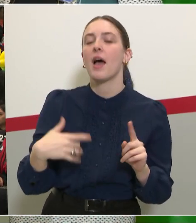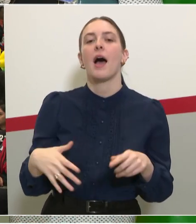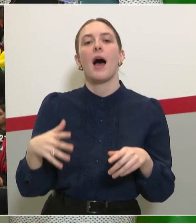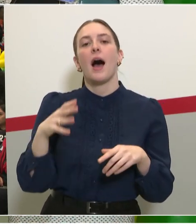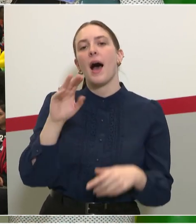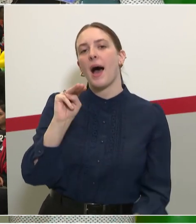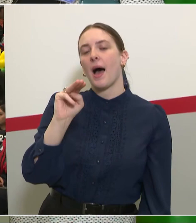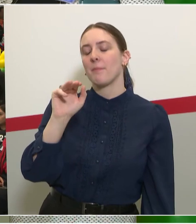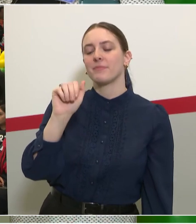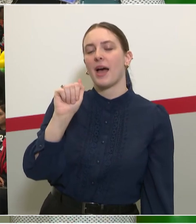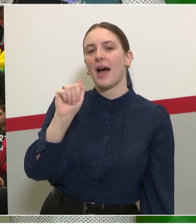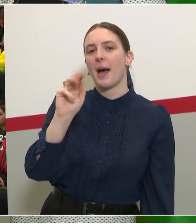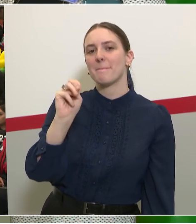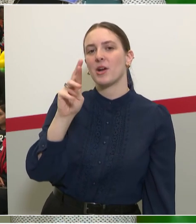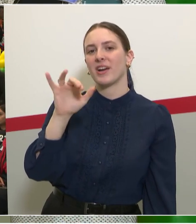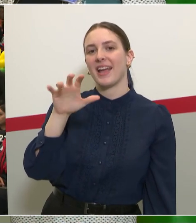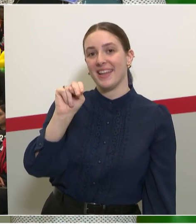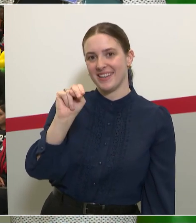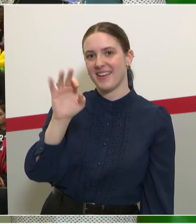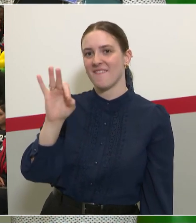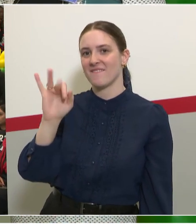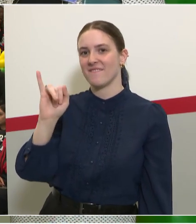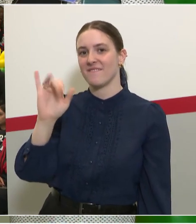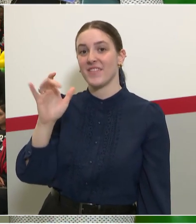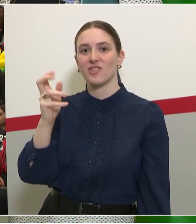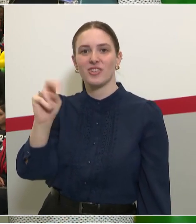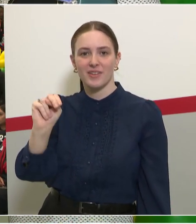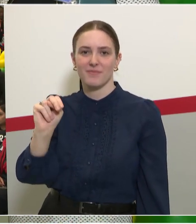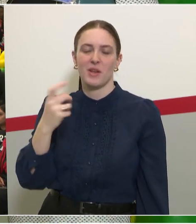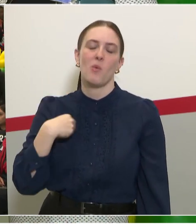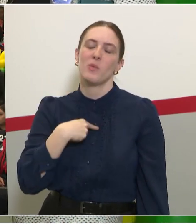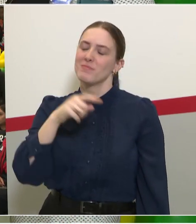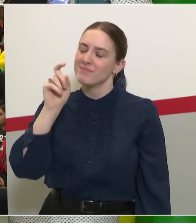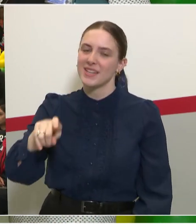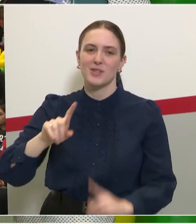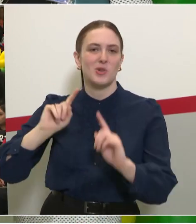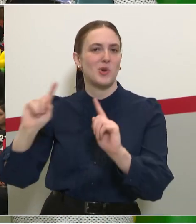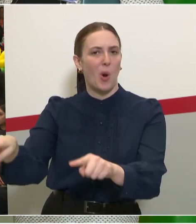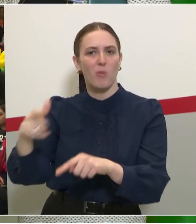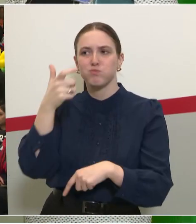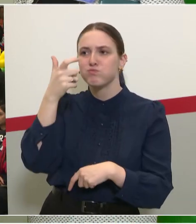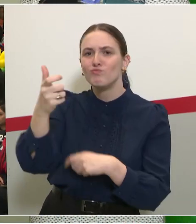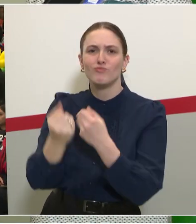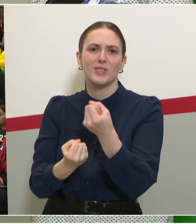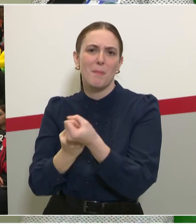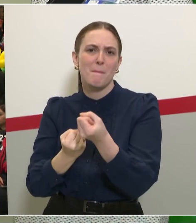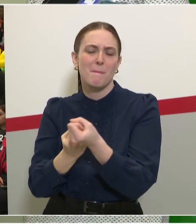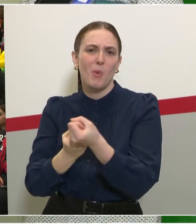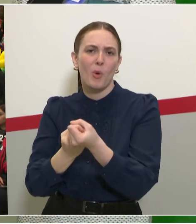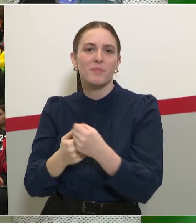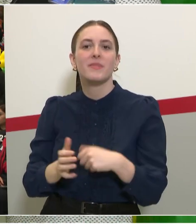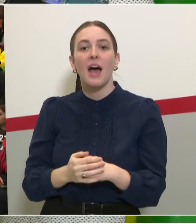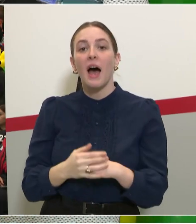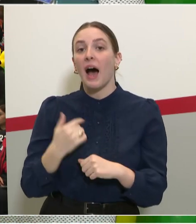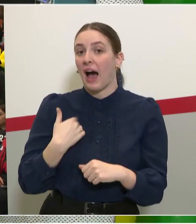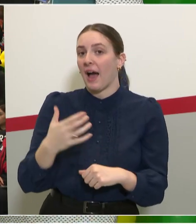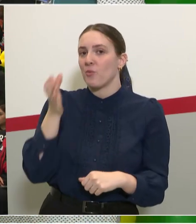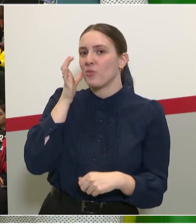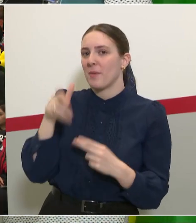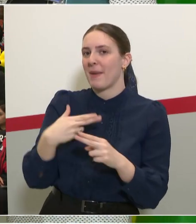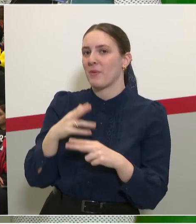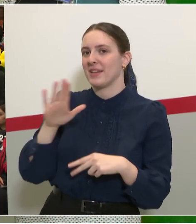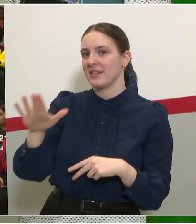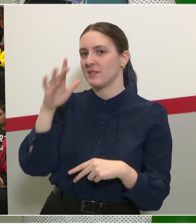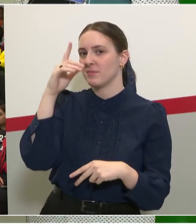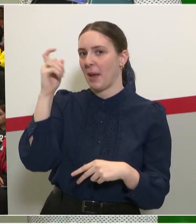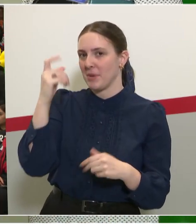Fiction. We have to go and support Jeffrey. And I heard recently about his summer youth experience and why